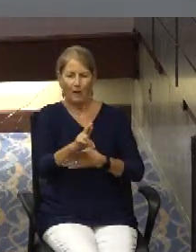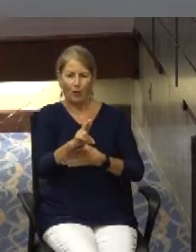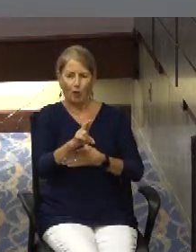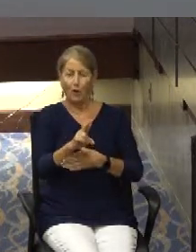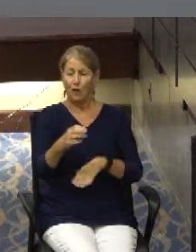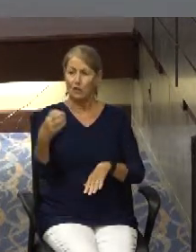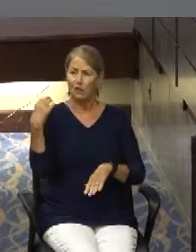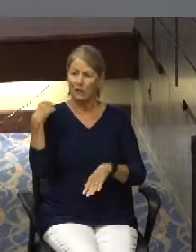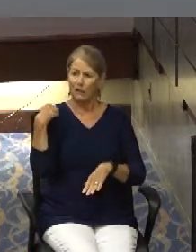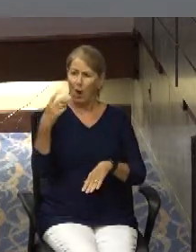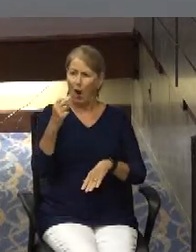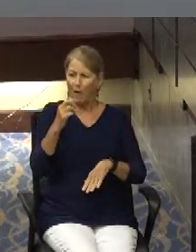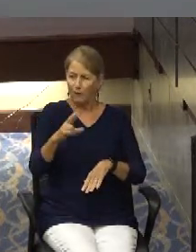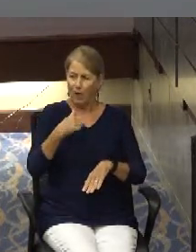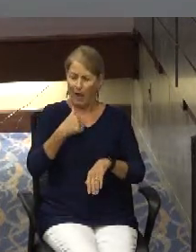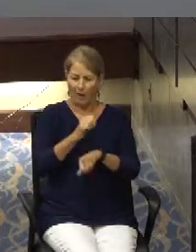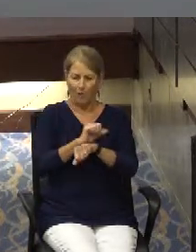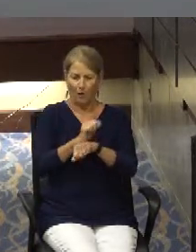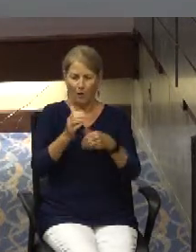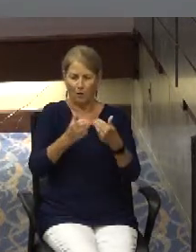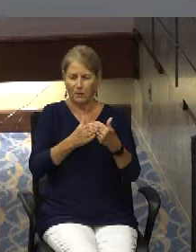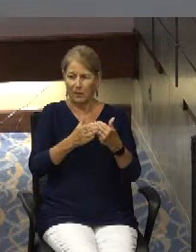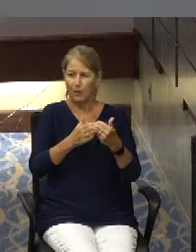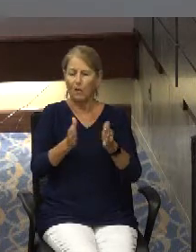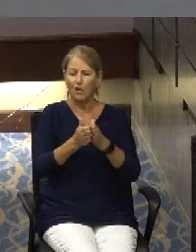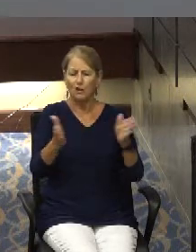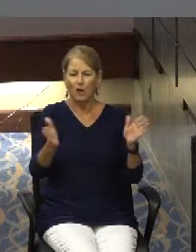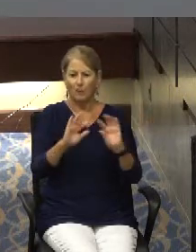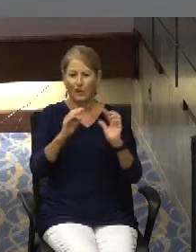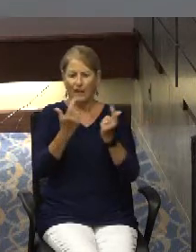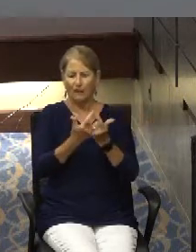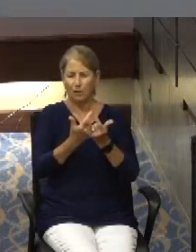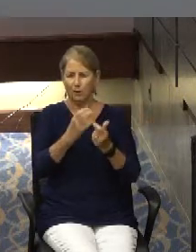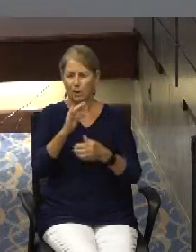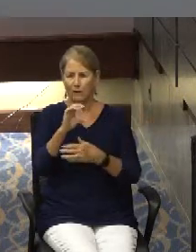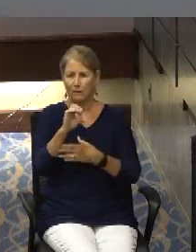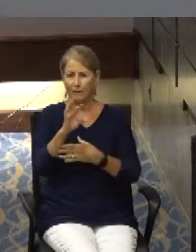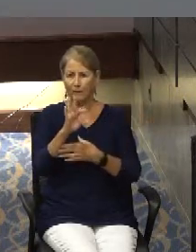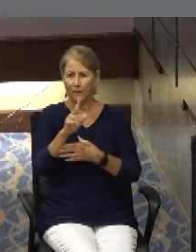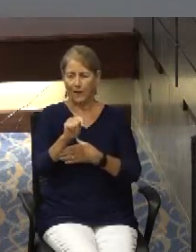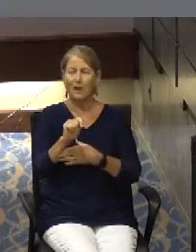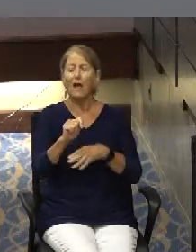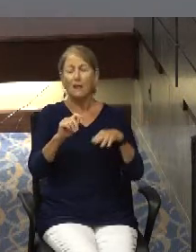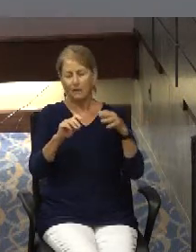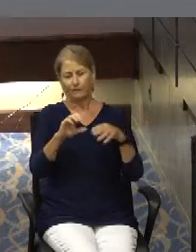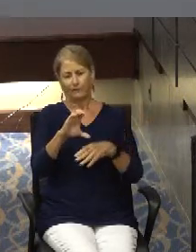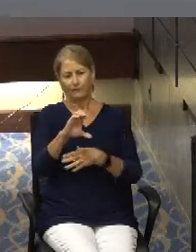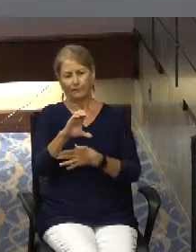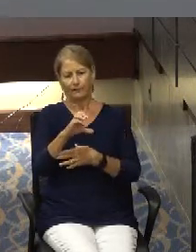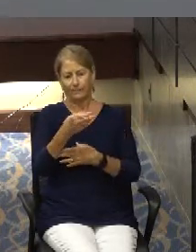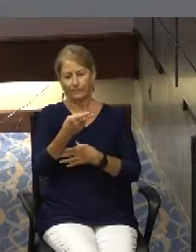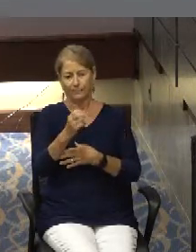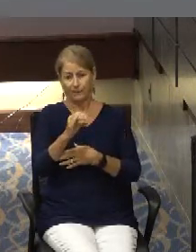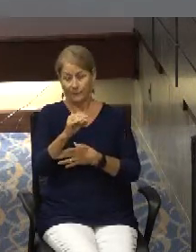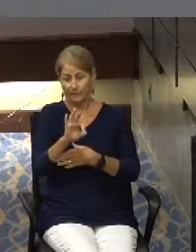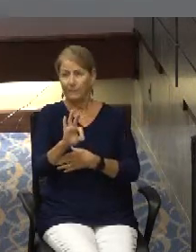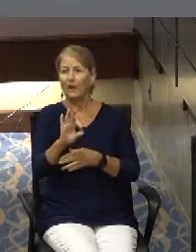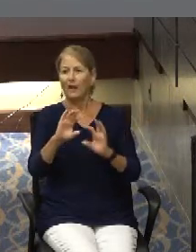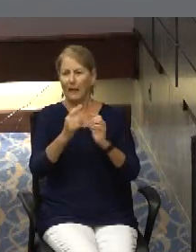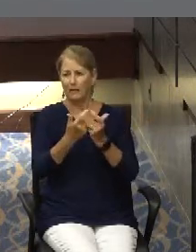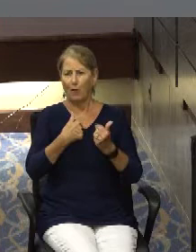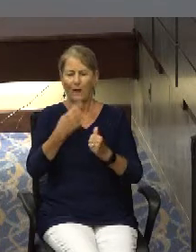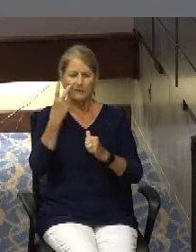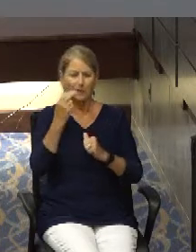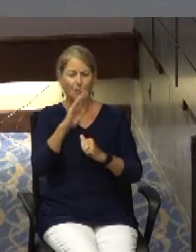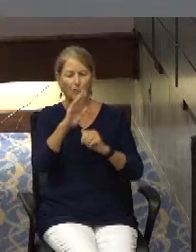very closely with general counsel, chief counsel, and that was really the team. So I see you do a great job, as